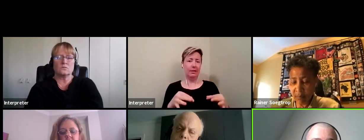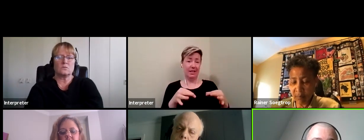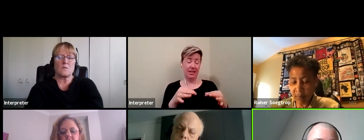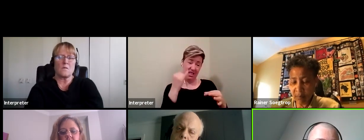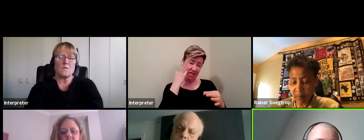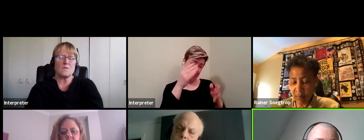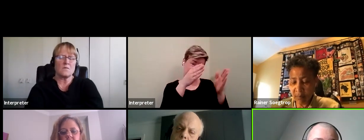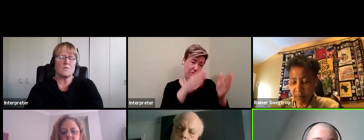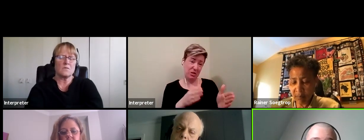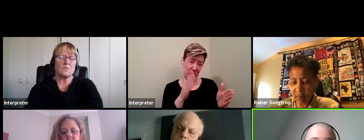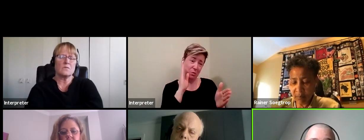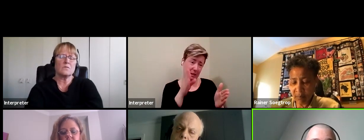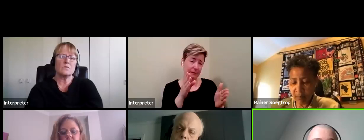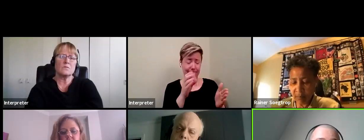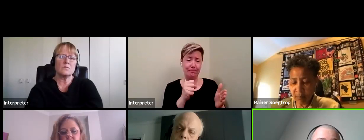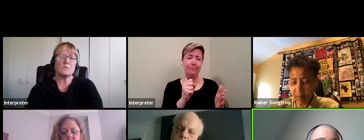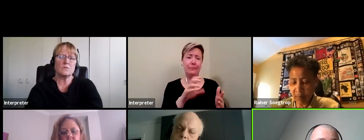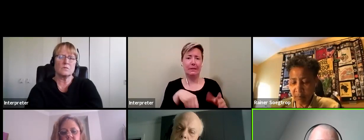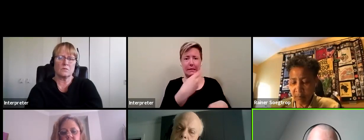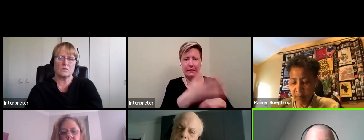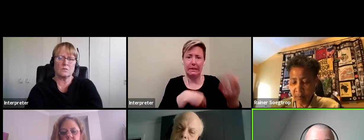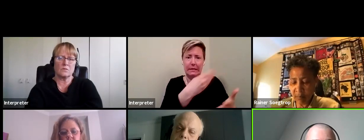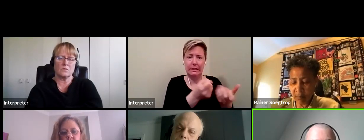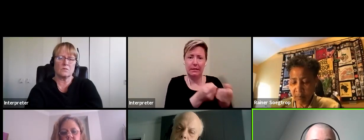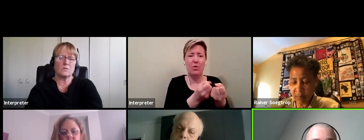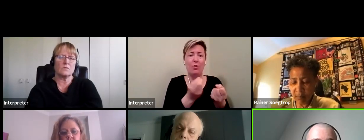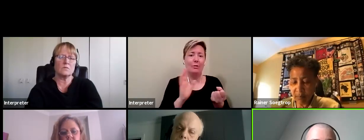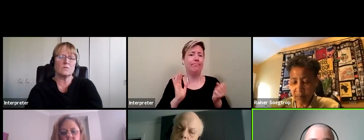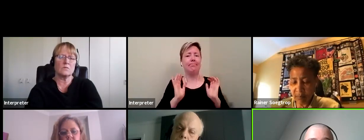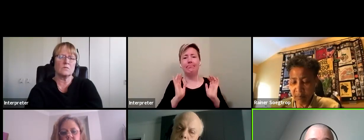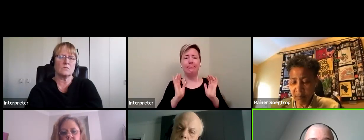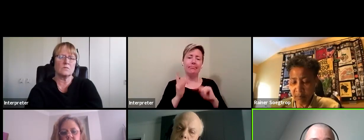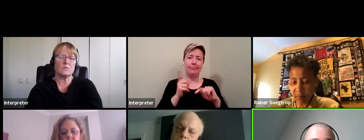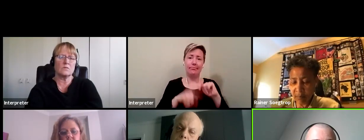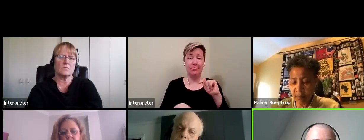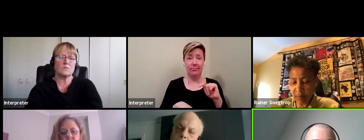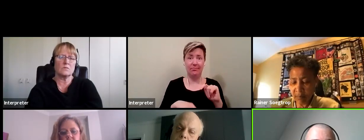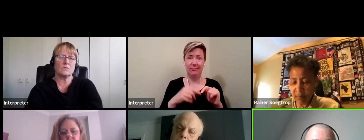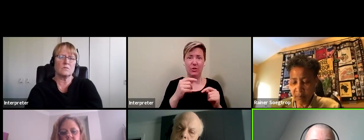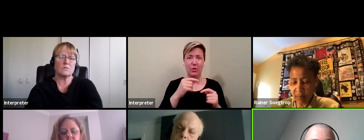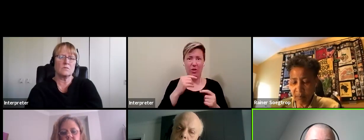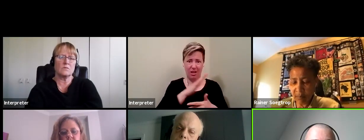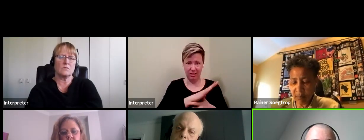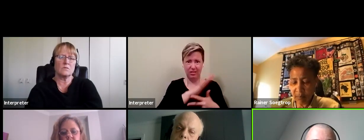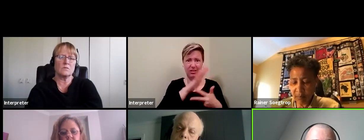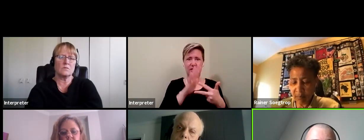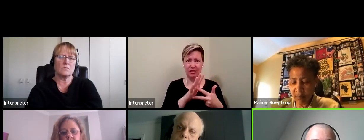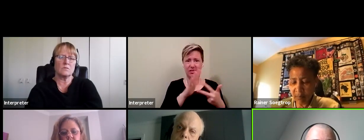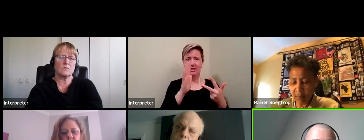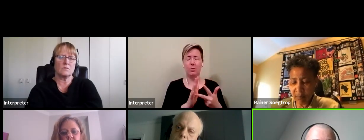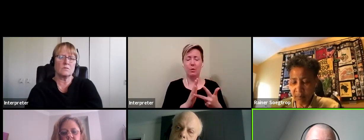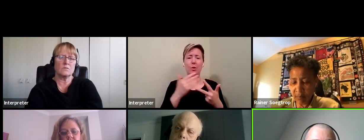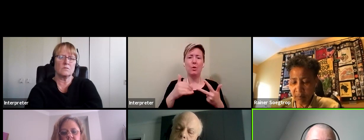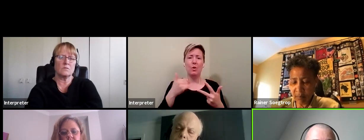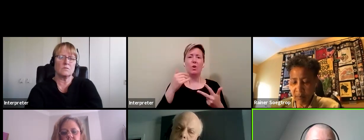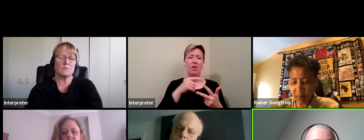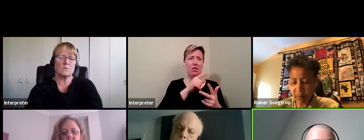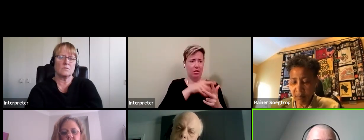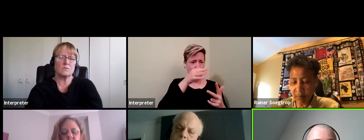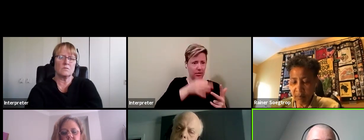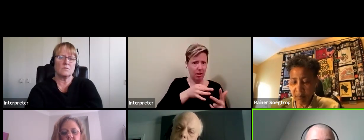critical treatment is provided. All along the way in this chain of events, these decisions can have really devastating impacts. And